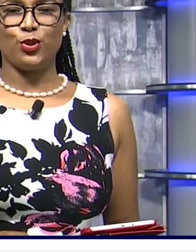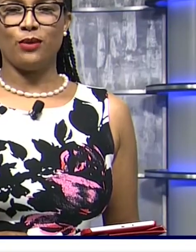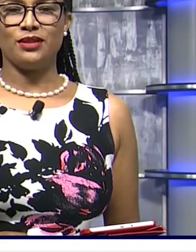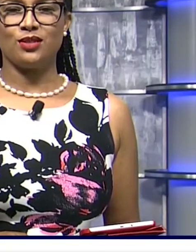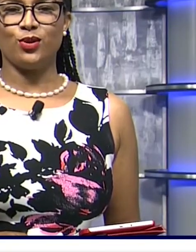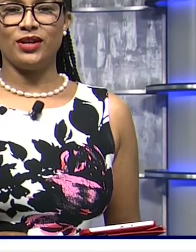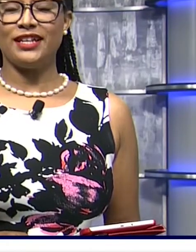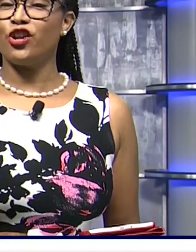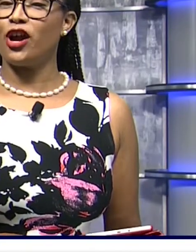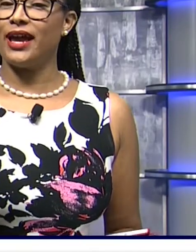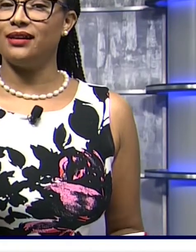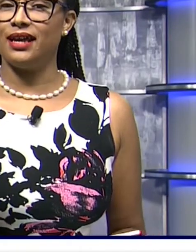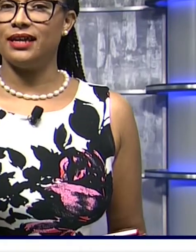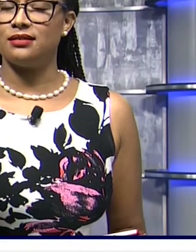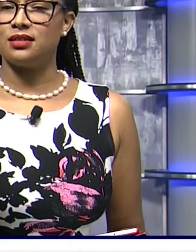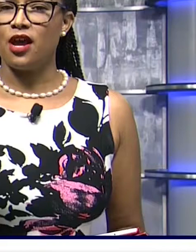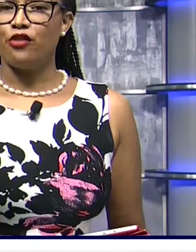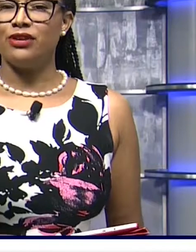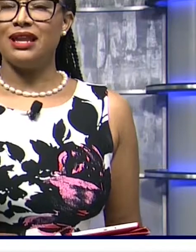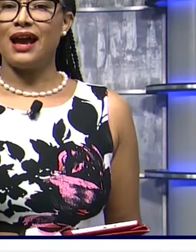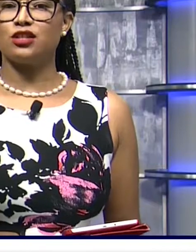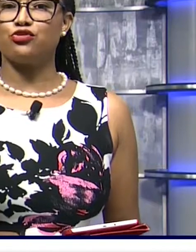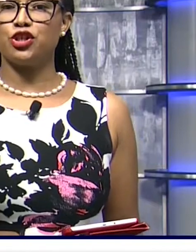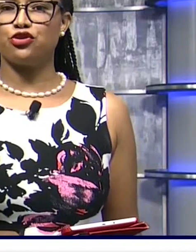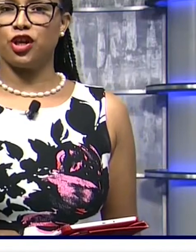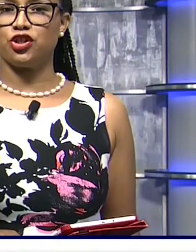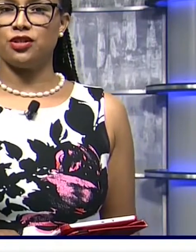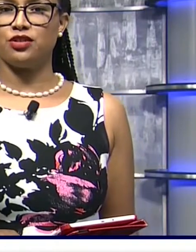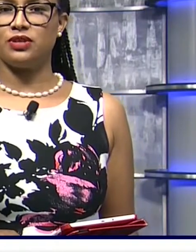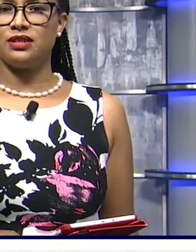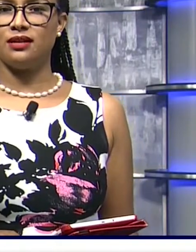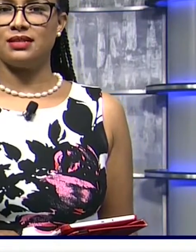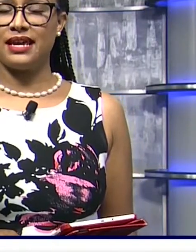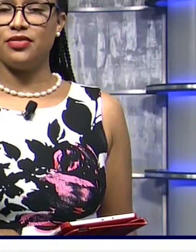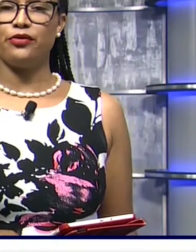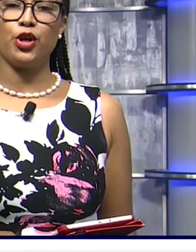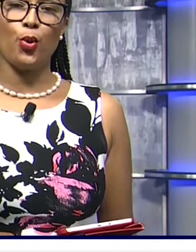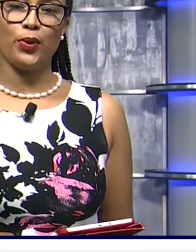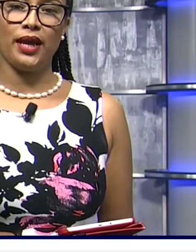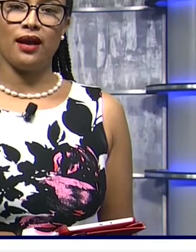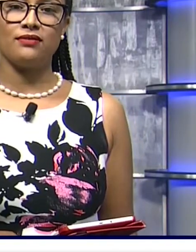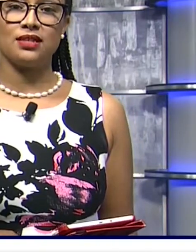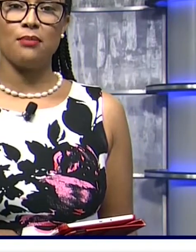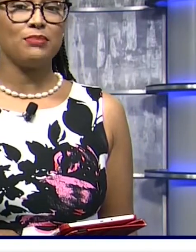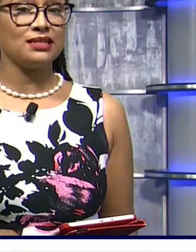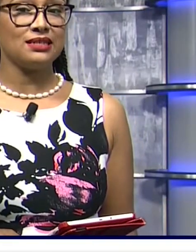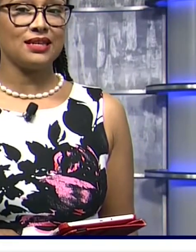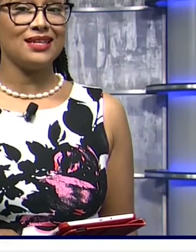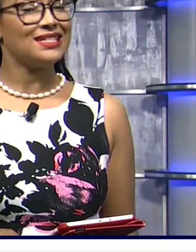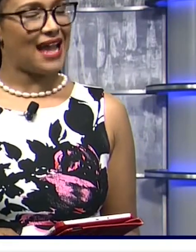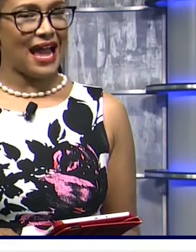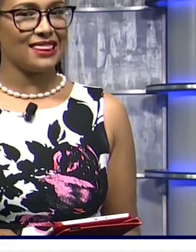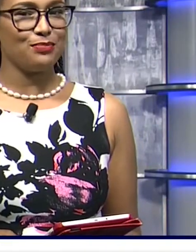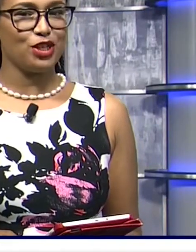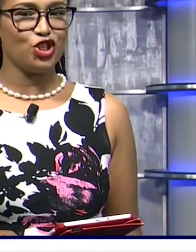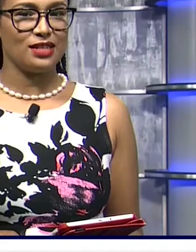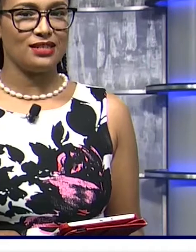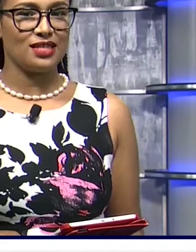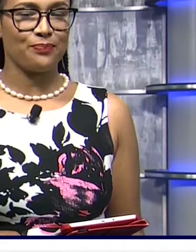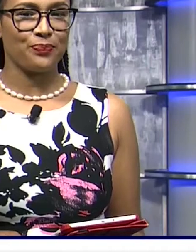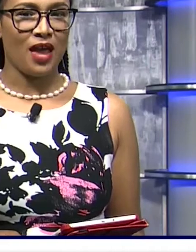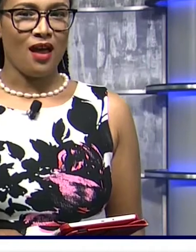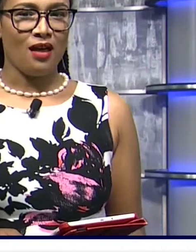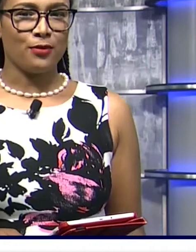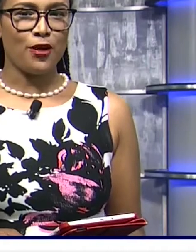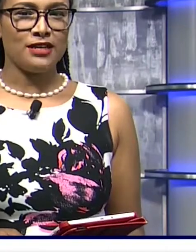A very good evening to you. I'm Lisa Lord, and in our headlines, relaxed restrictions result in the reopening of some businesses and the